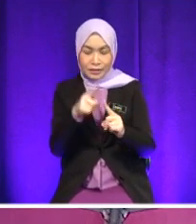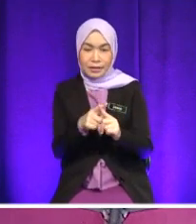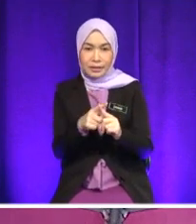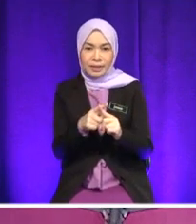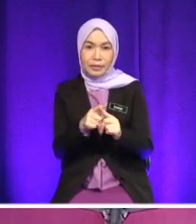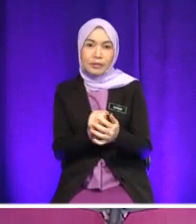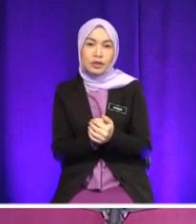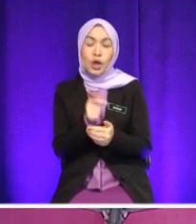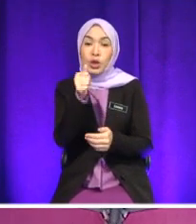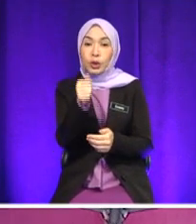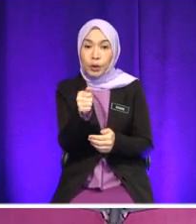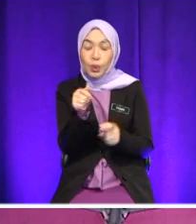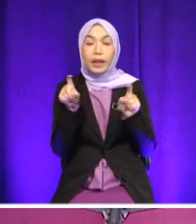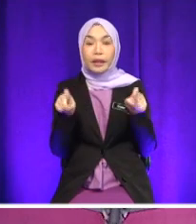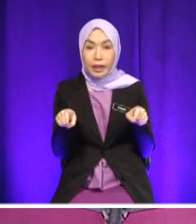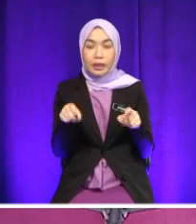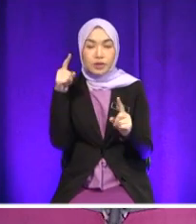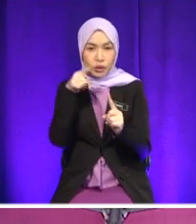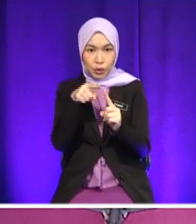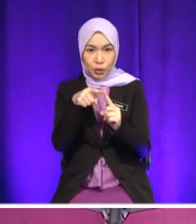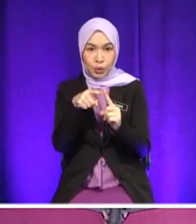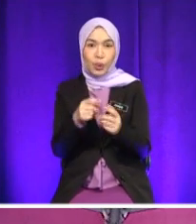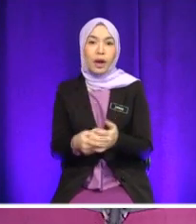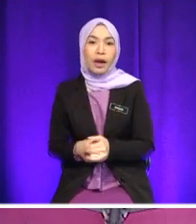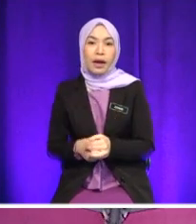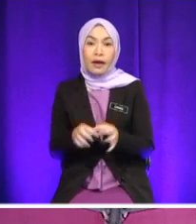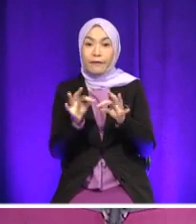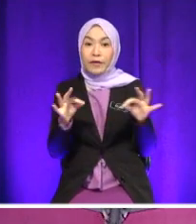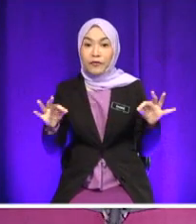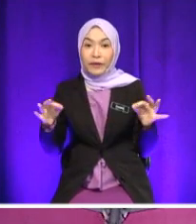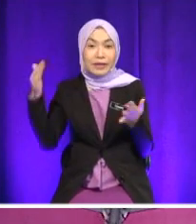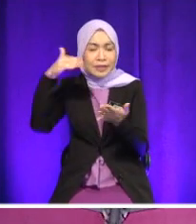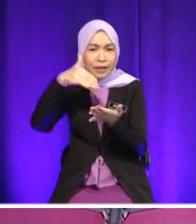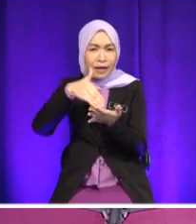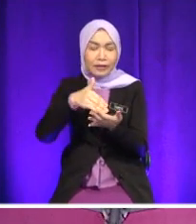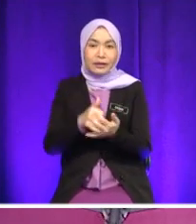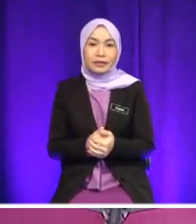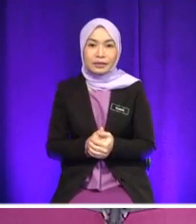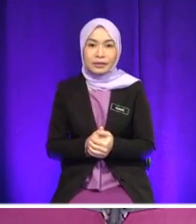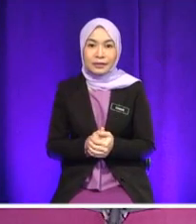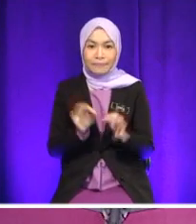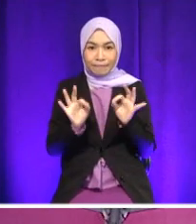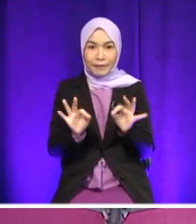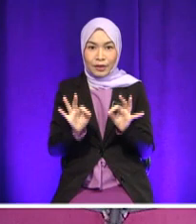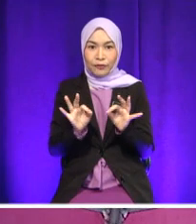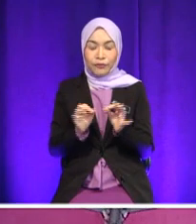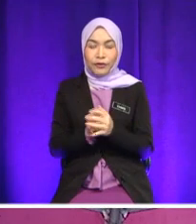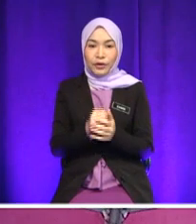or paraphrase your friends' ideas, okay? Whether you support your friend's idea or you disagree with your friends, sometimes you need